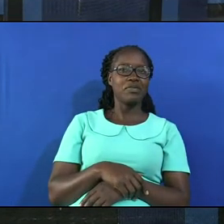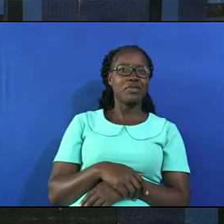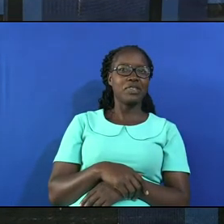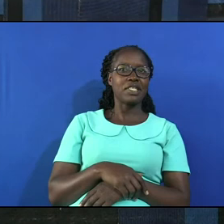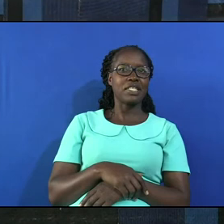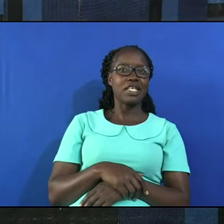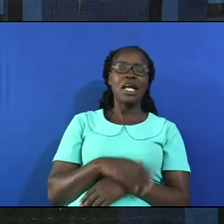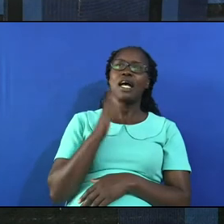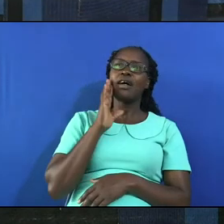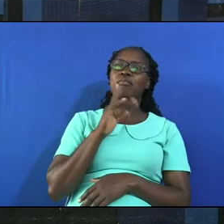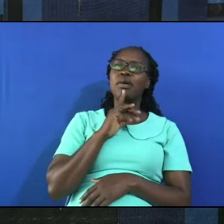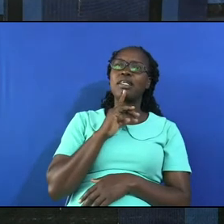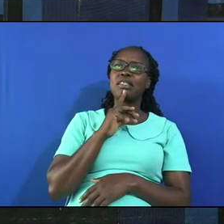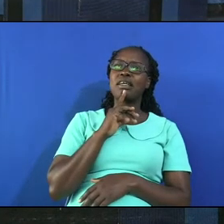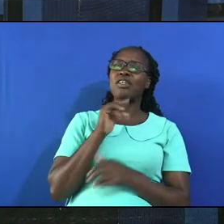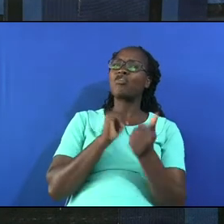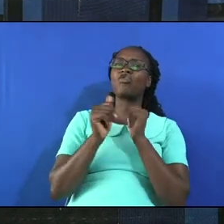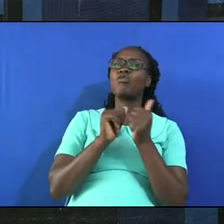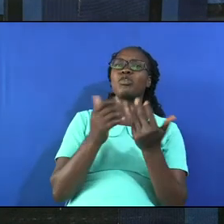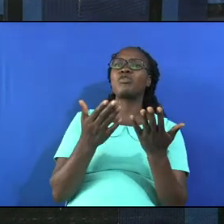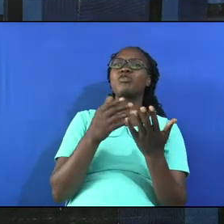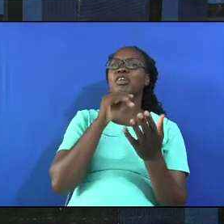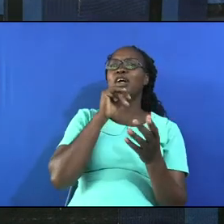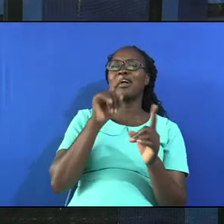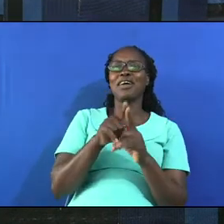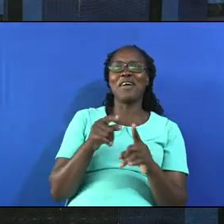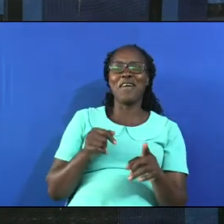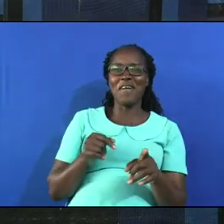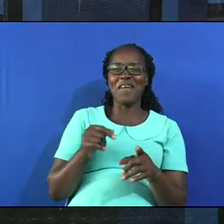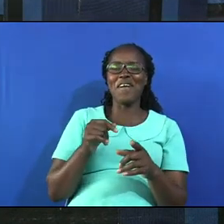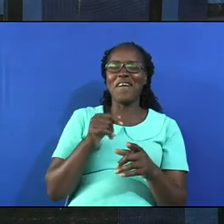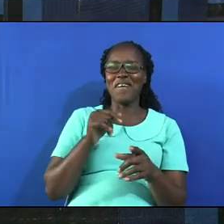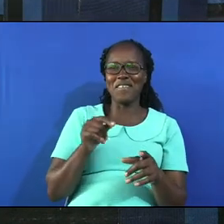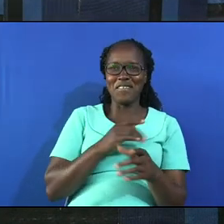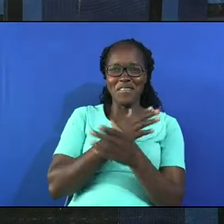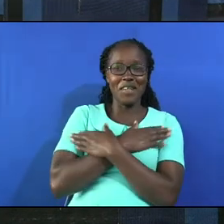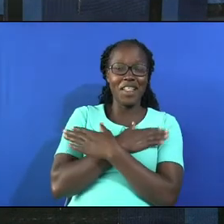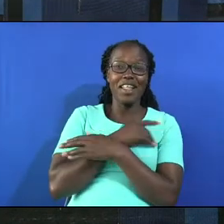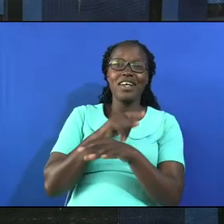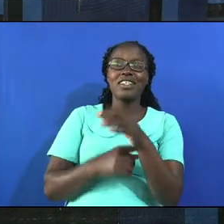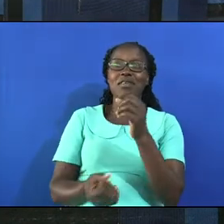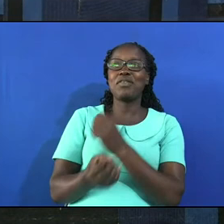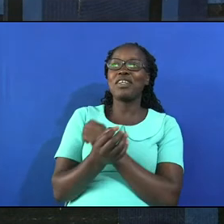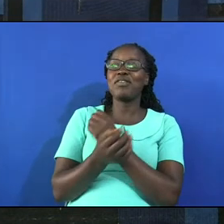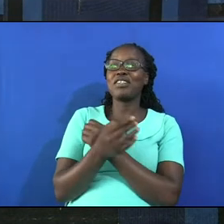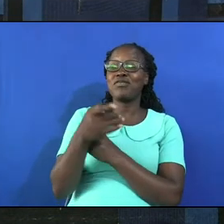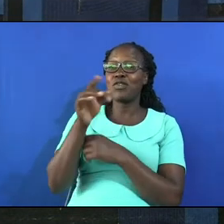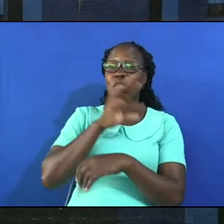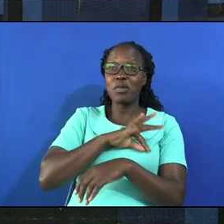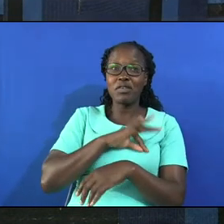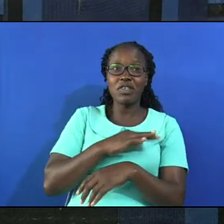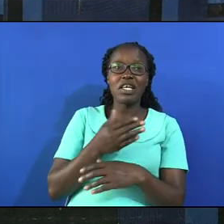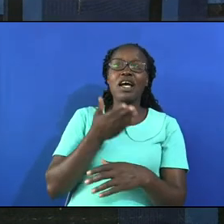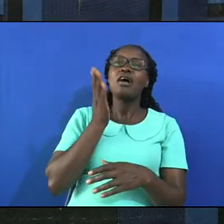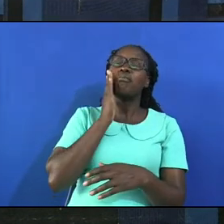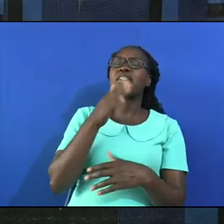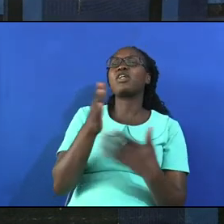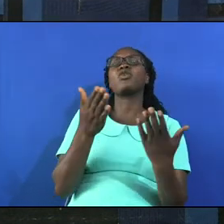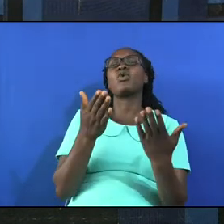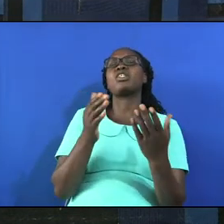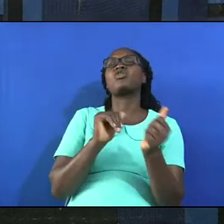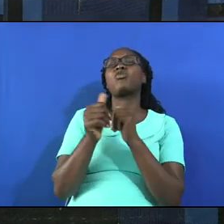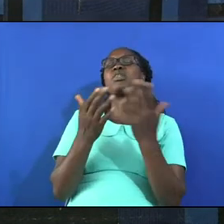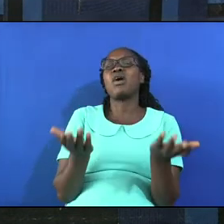I mean, your parents are not competing with you for a boyfriend or for a girlfriend. When they are advising you, it's for your own good. How can your parent compete with